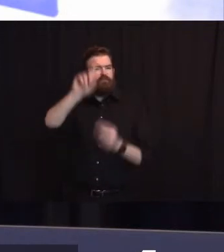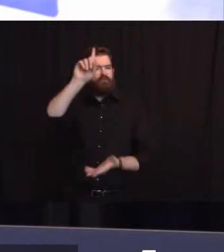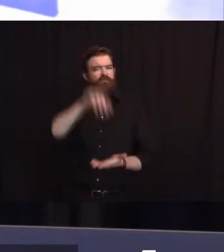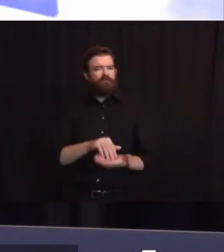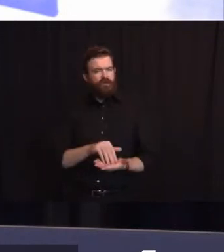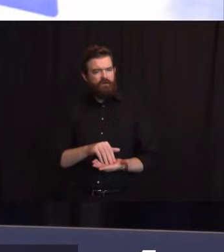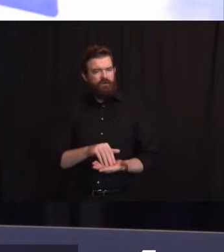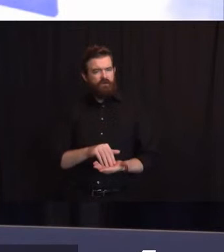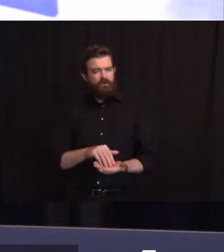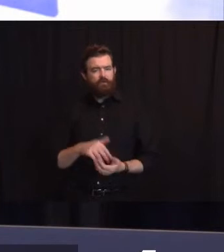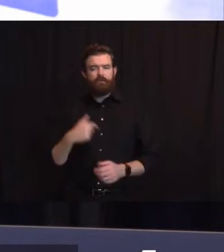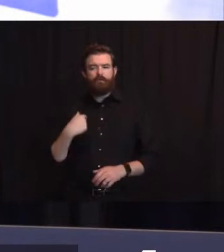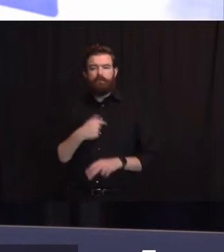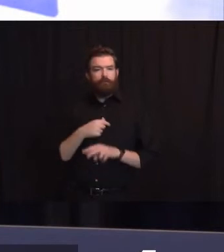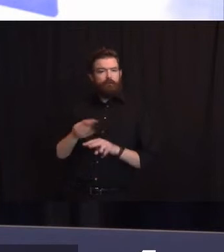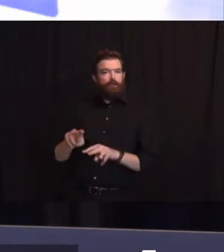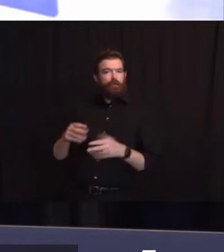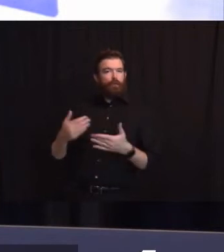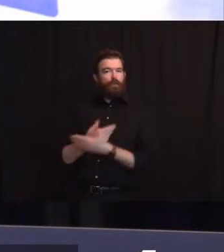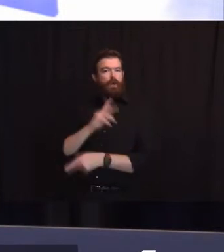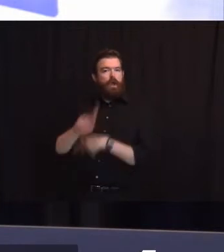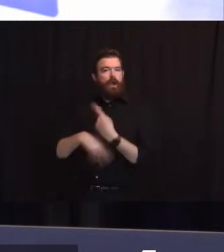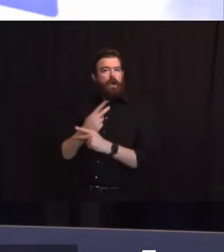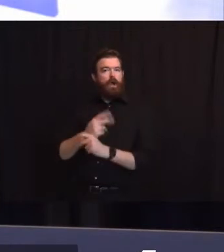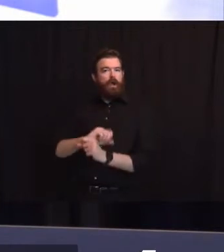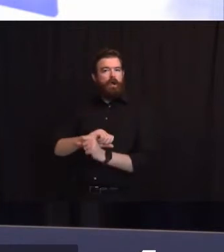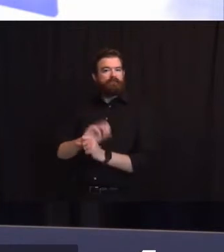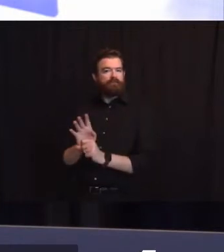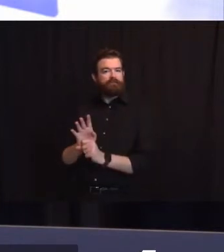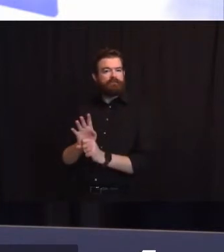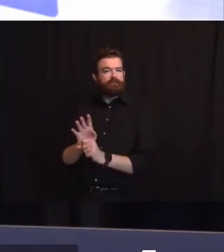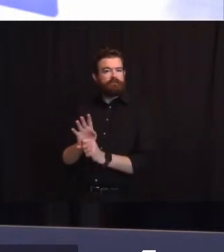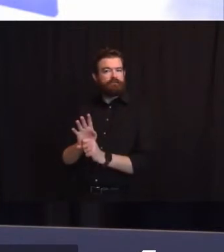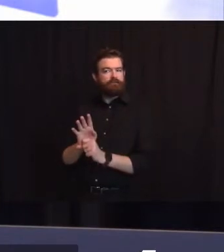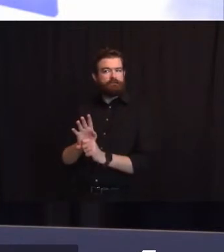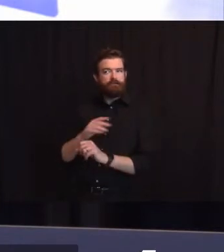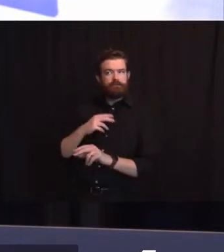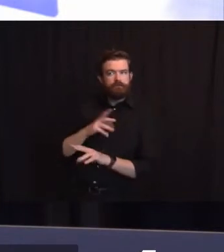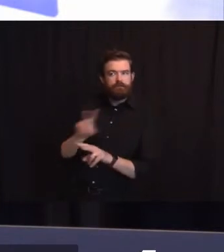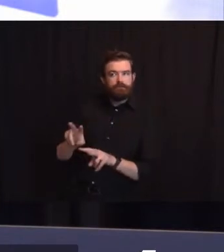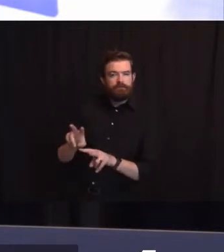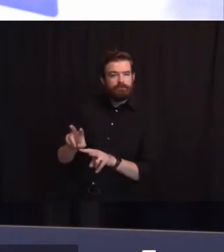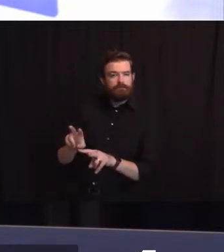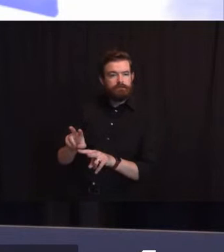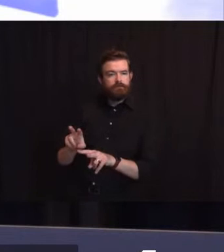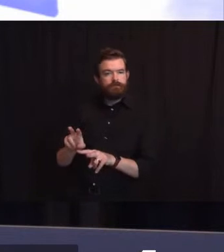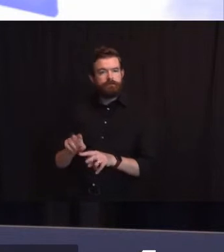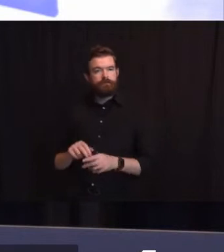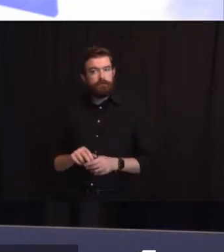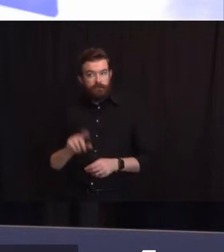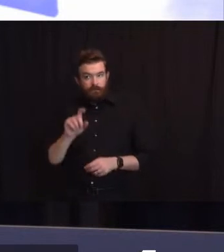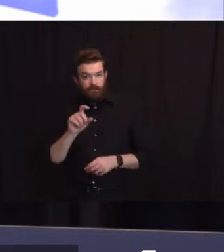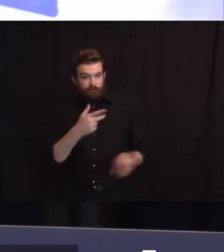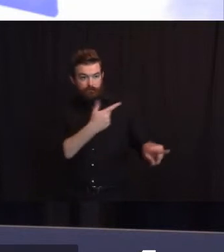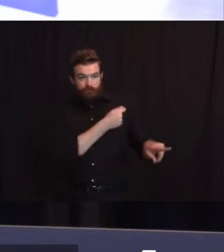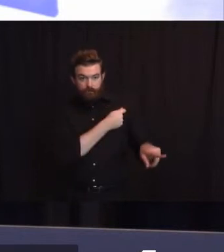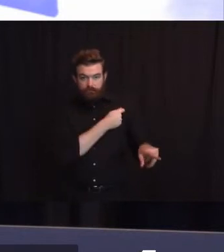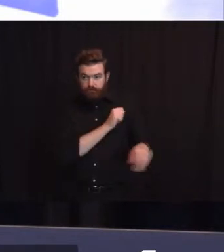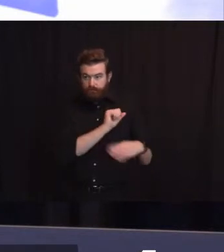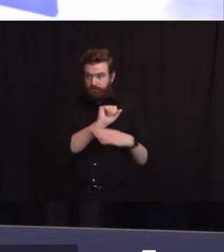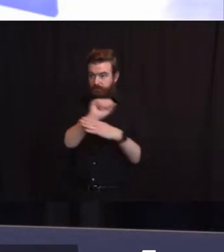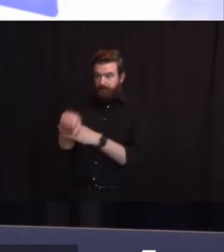as information about variants is evolving, and we don't yet know how effective the vaccine is against any particular